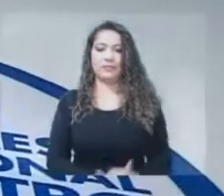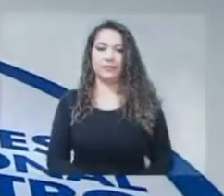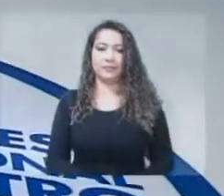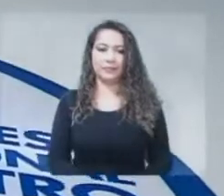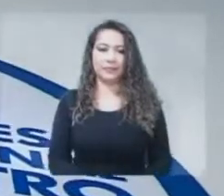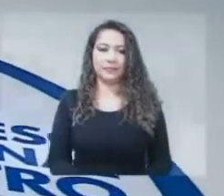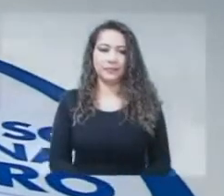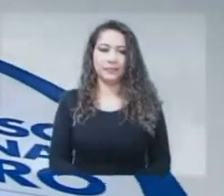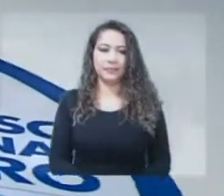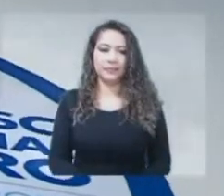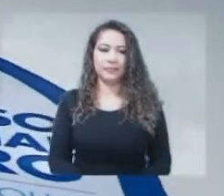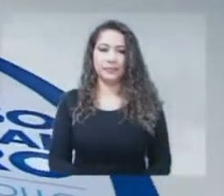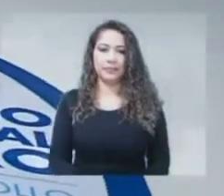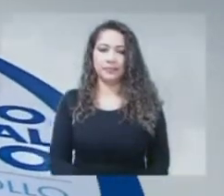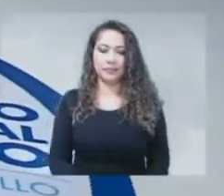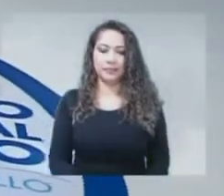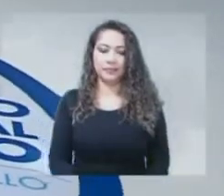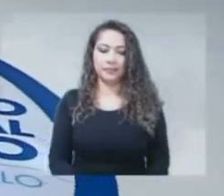Welcome.